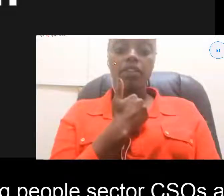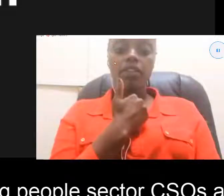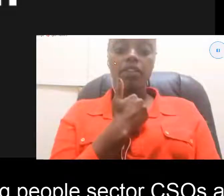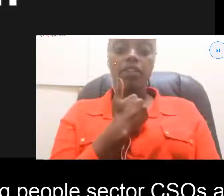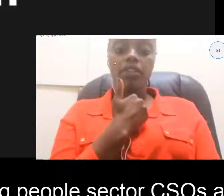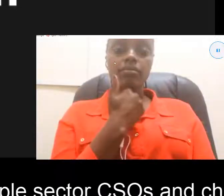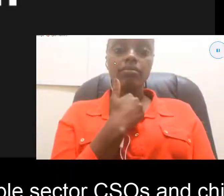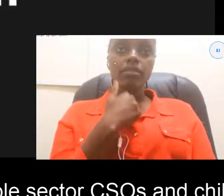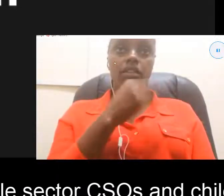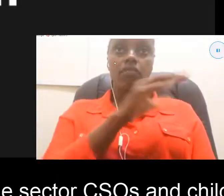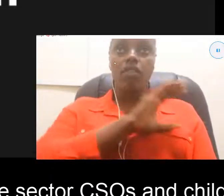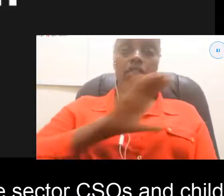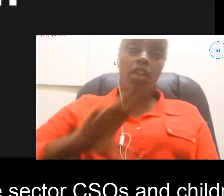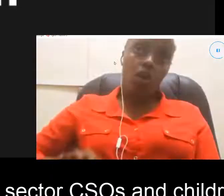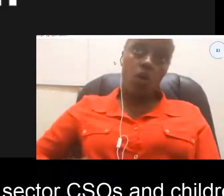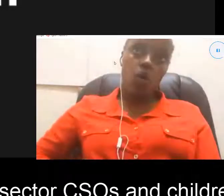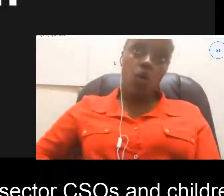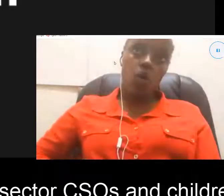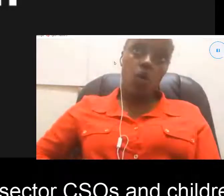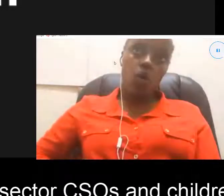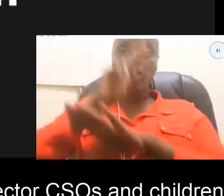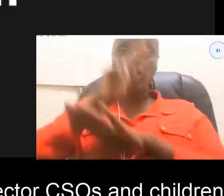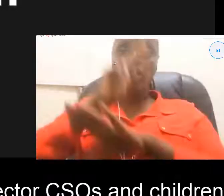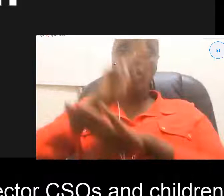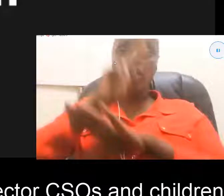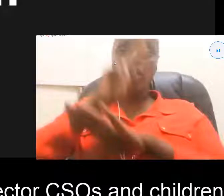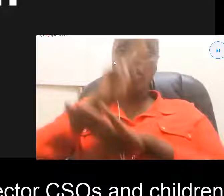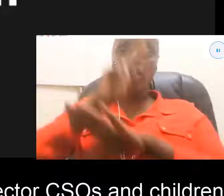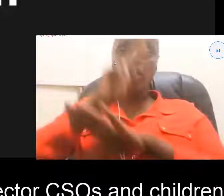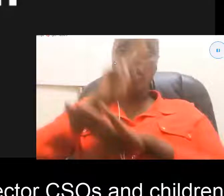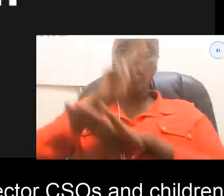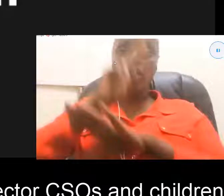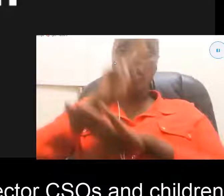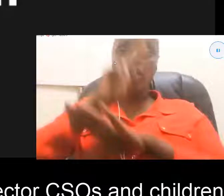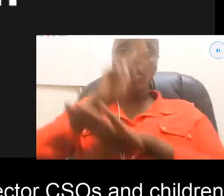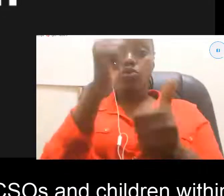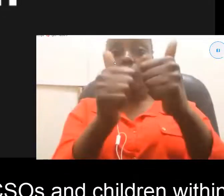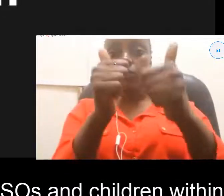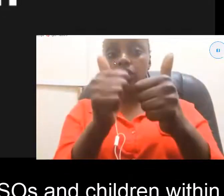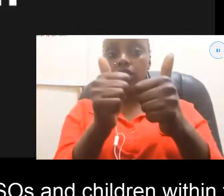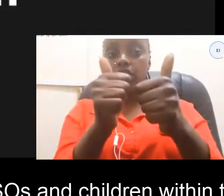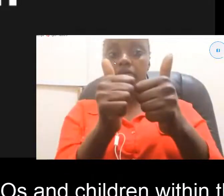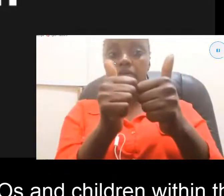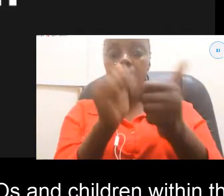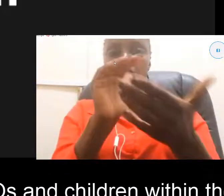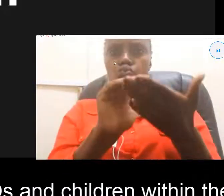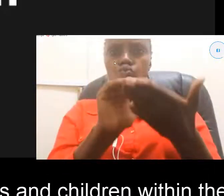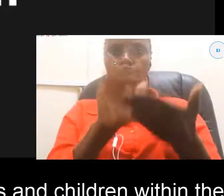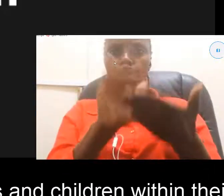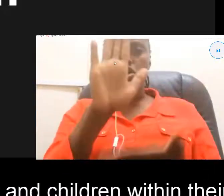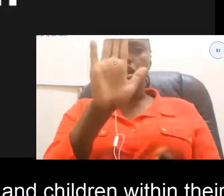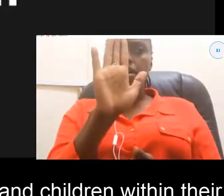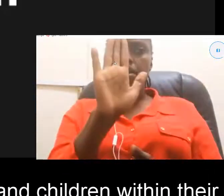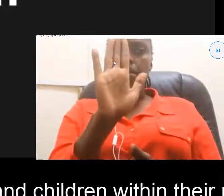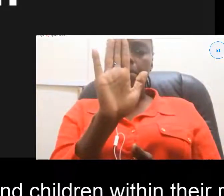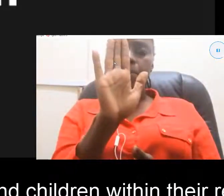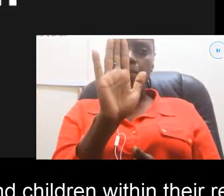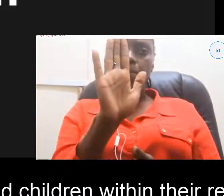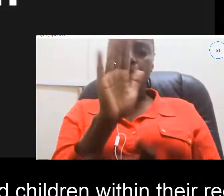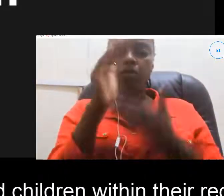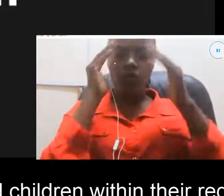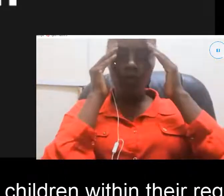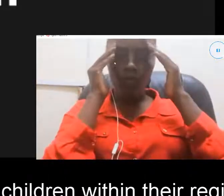commission of the National Commission for Children, which is more focused on